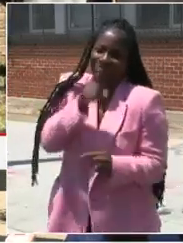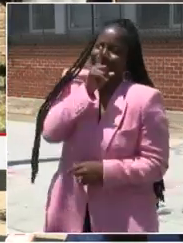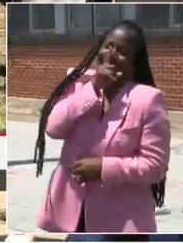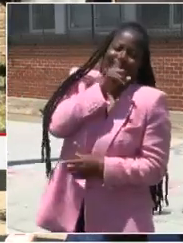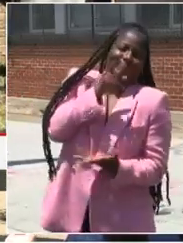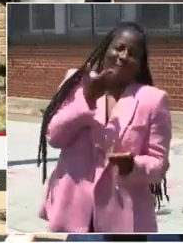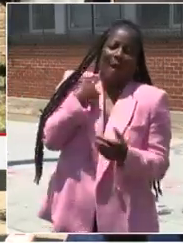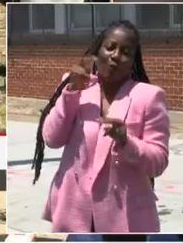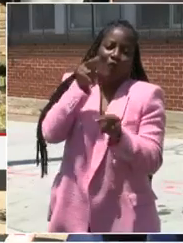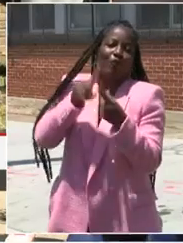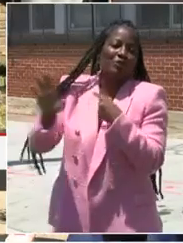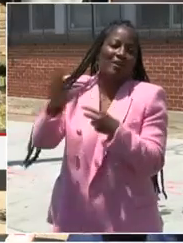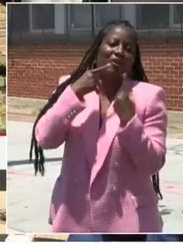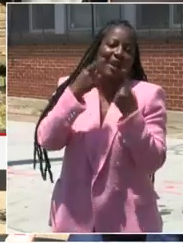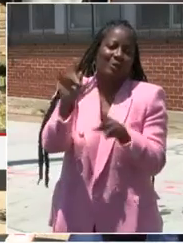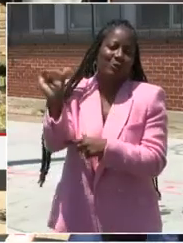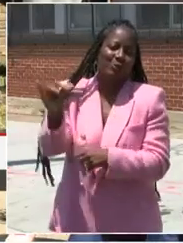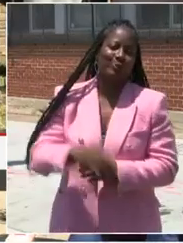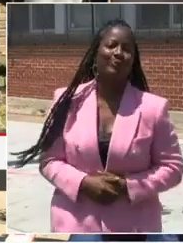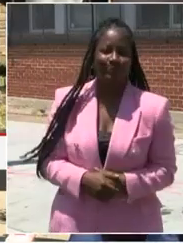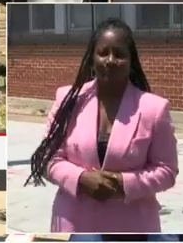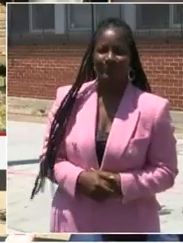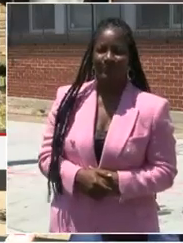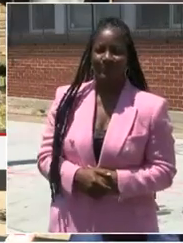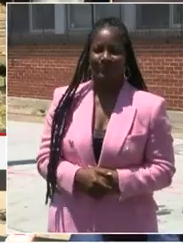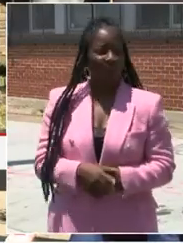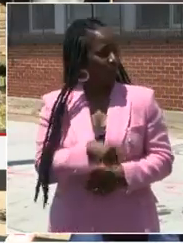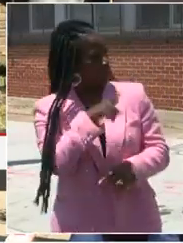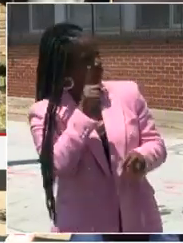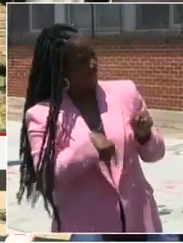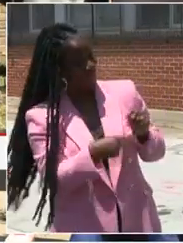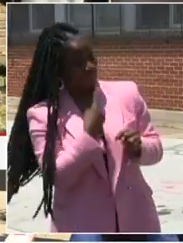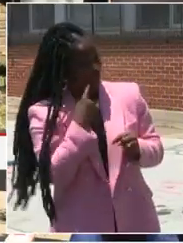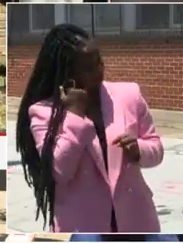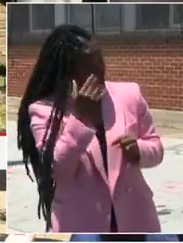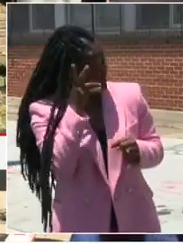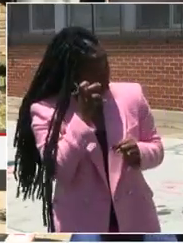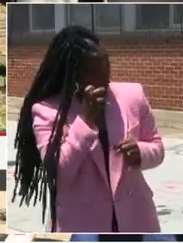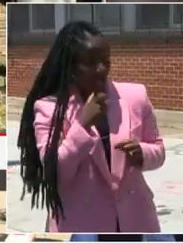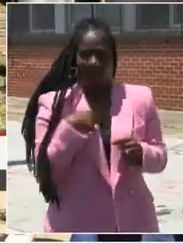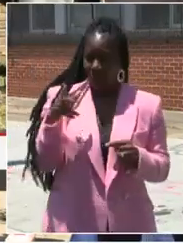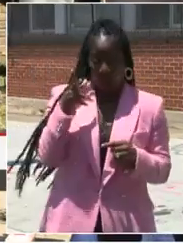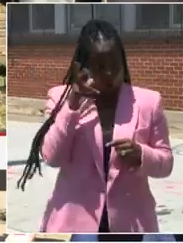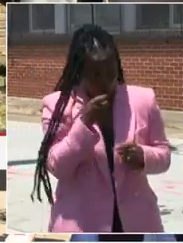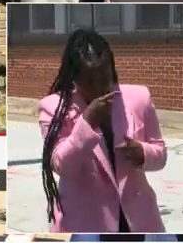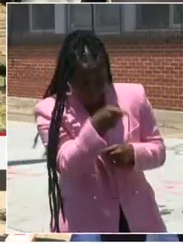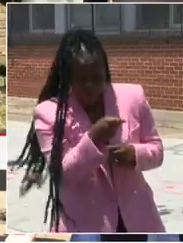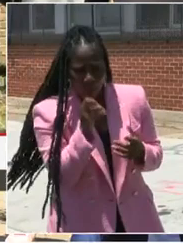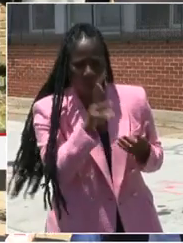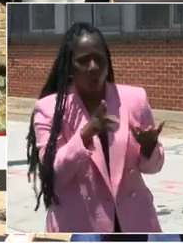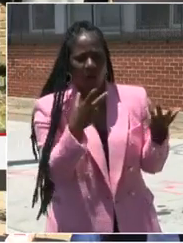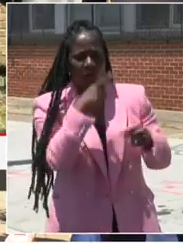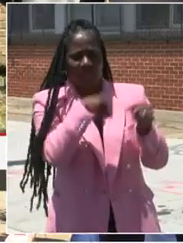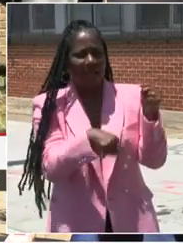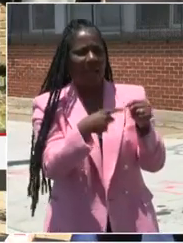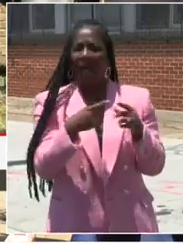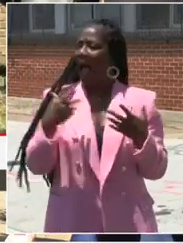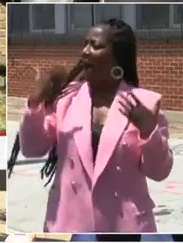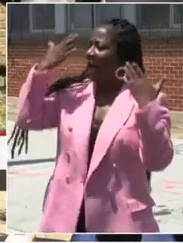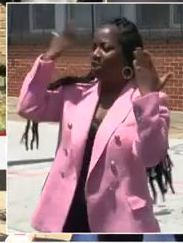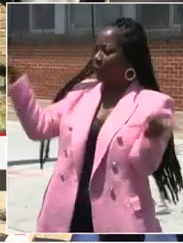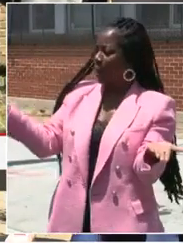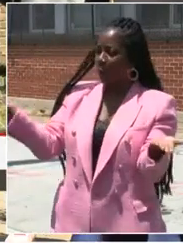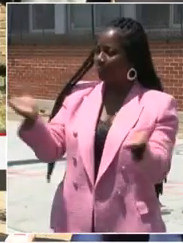their announcement as well. You can't say if you've heard any. Have you heard from them, or you can't? I don't